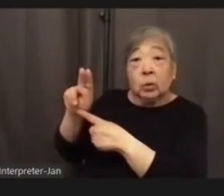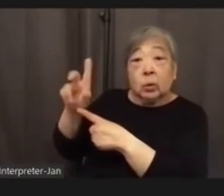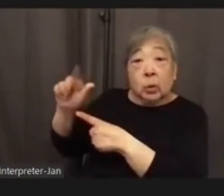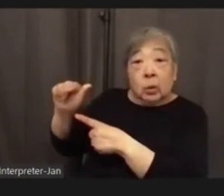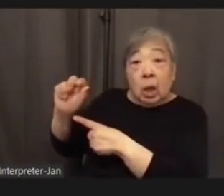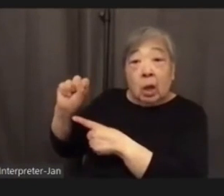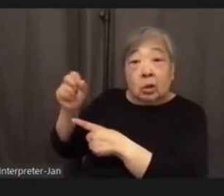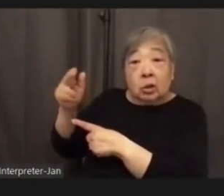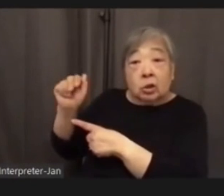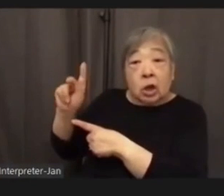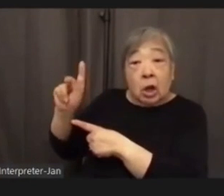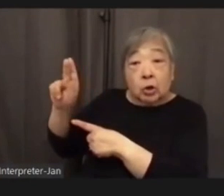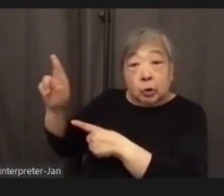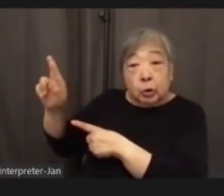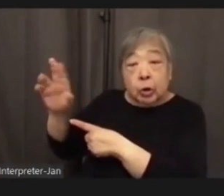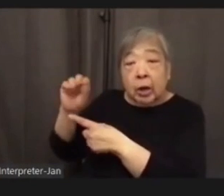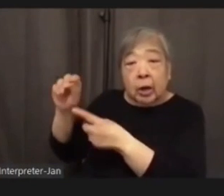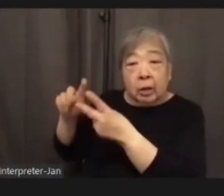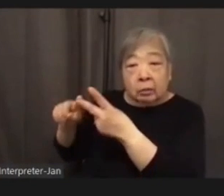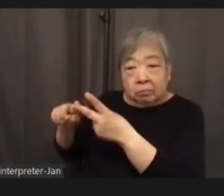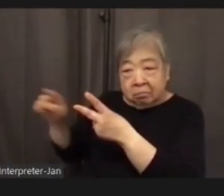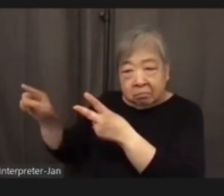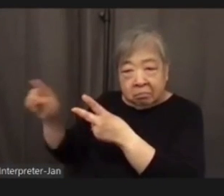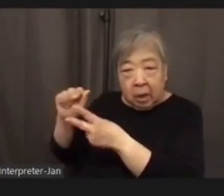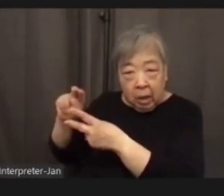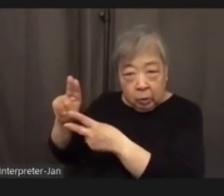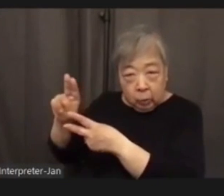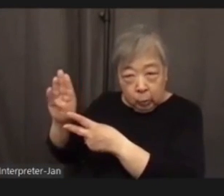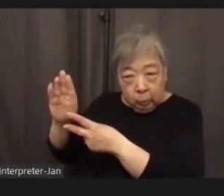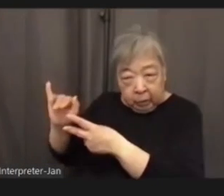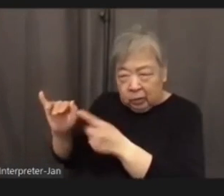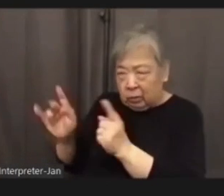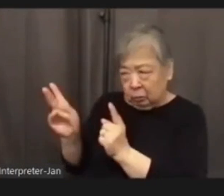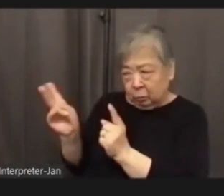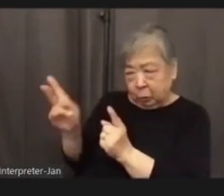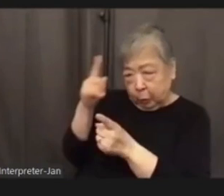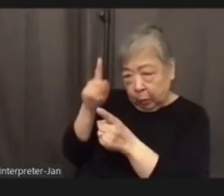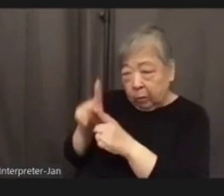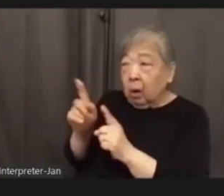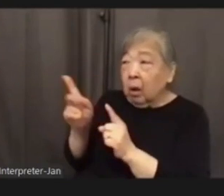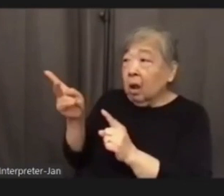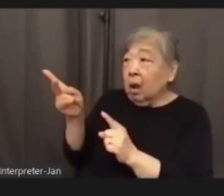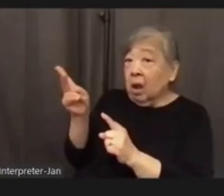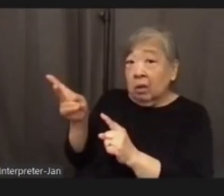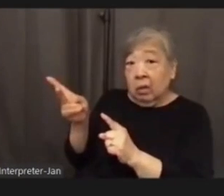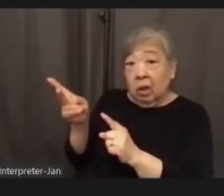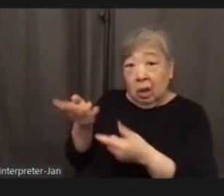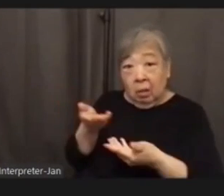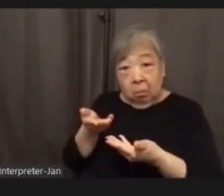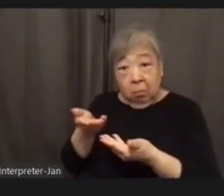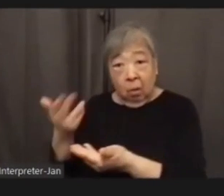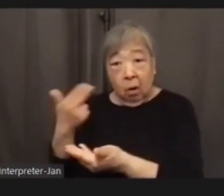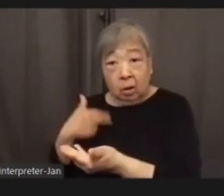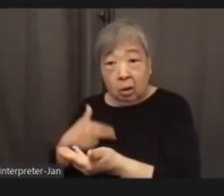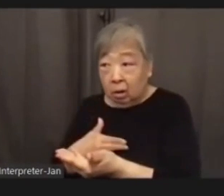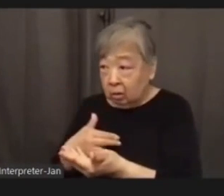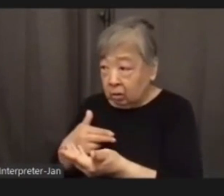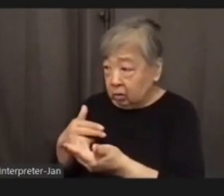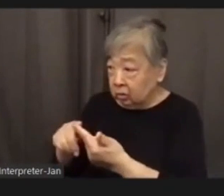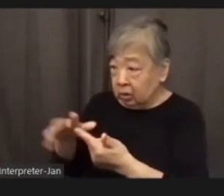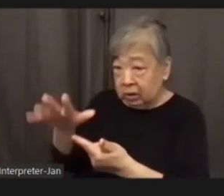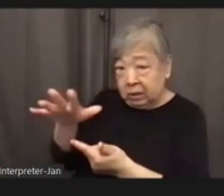and Atala Ayubi, and they brought us into this space with them